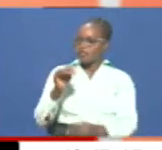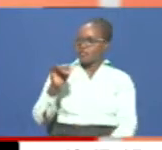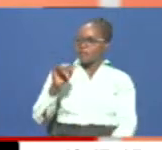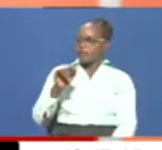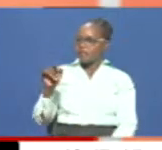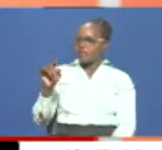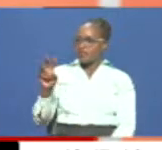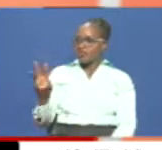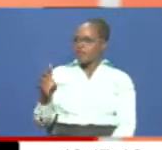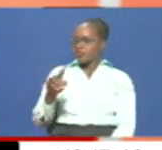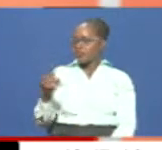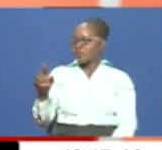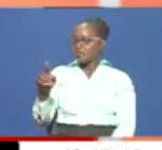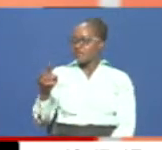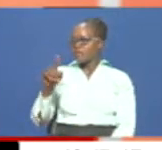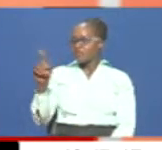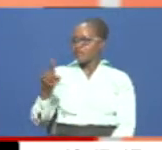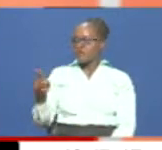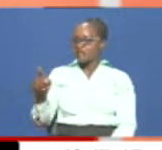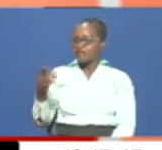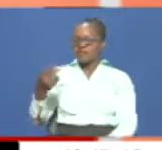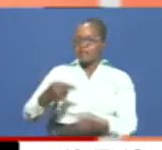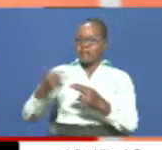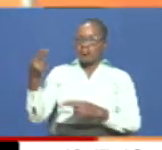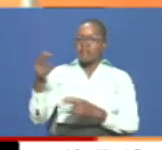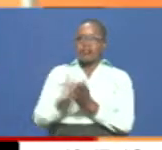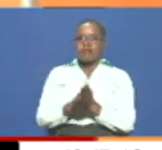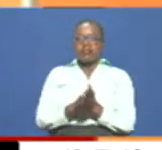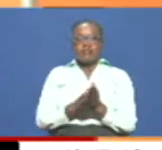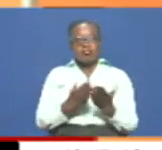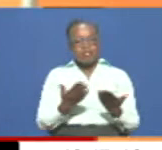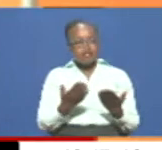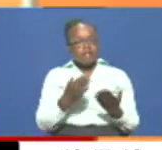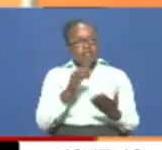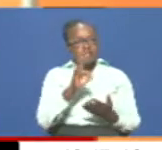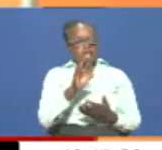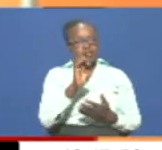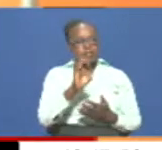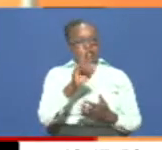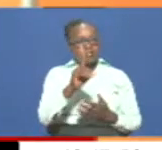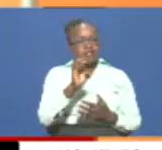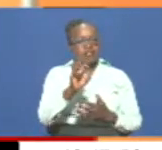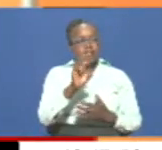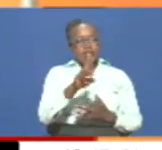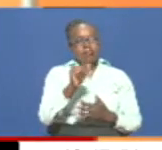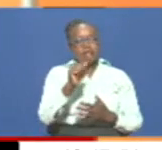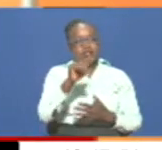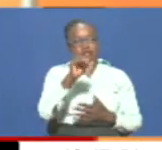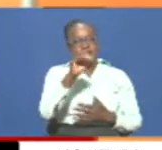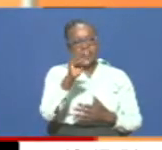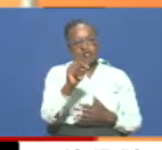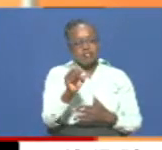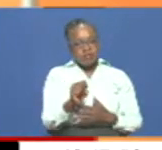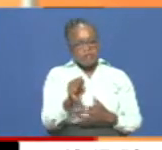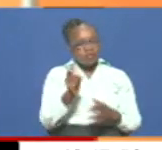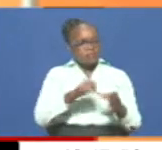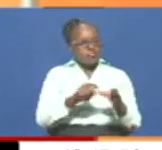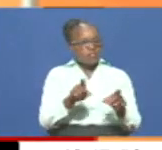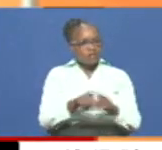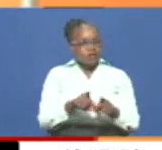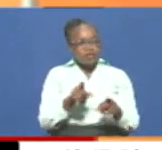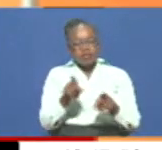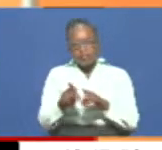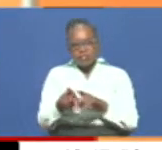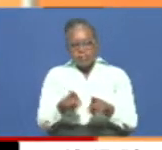and to the highest level. And of course, we've seen a couple of federations, getting into that. We have had a lot of workshops really